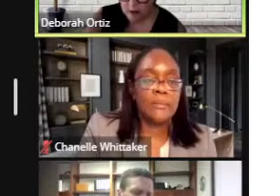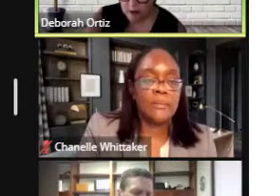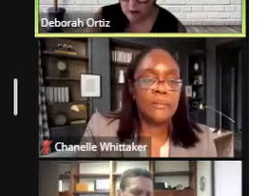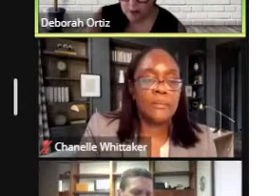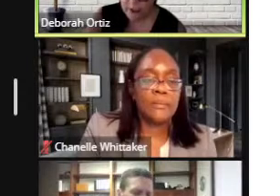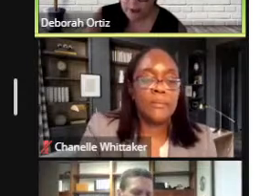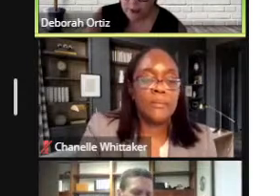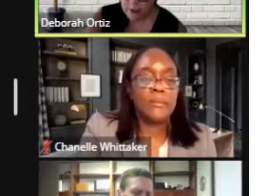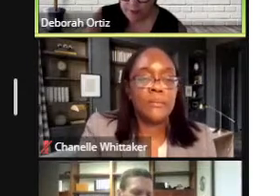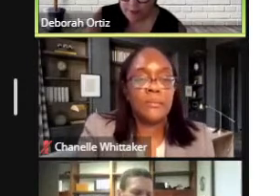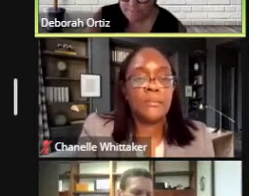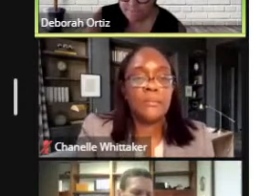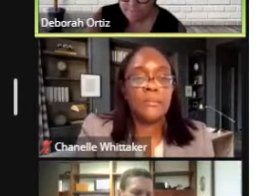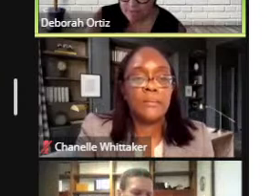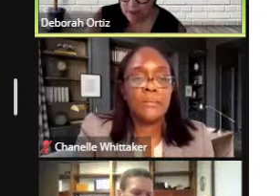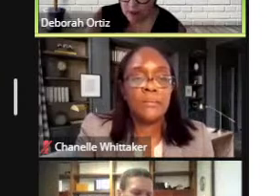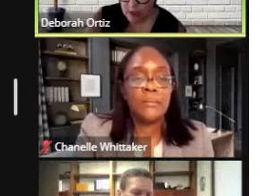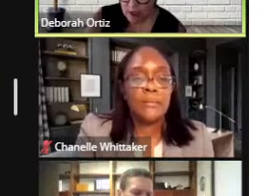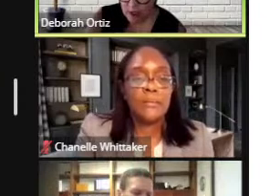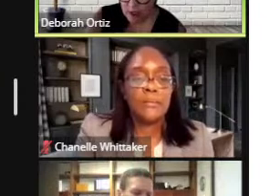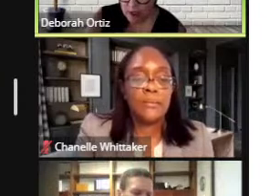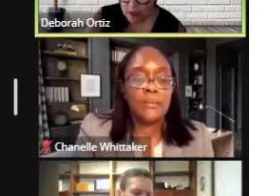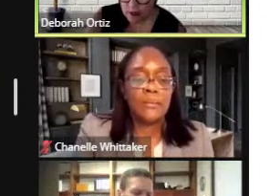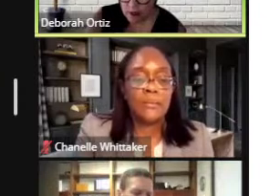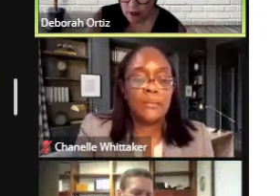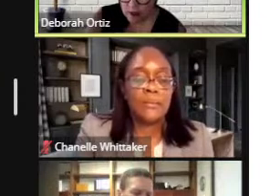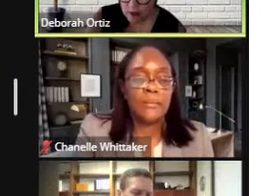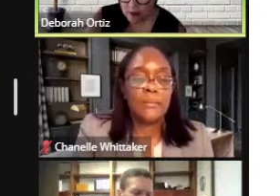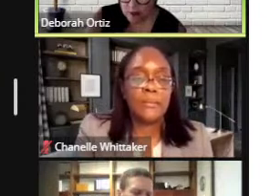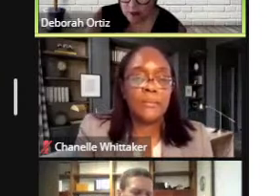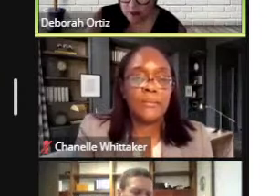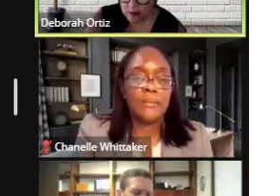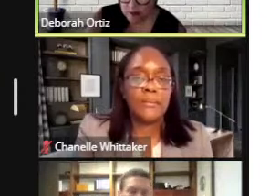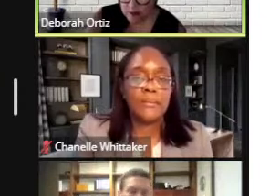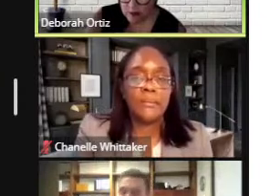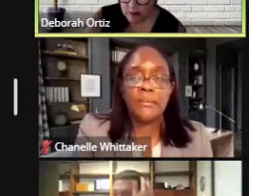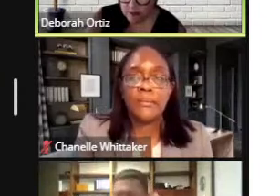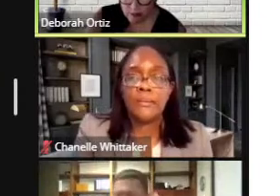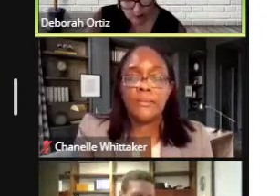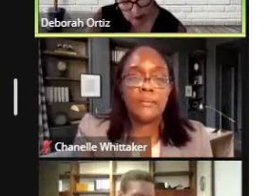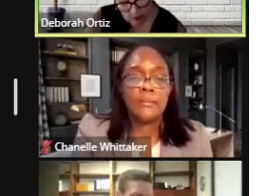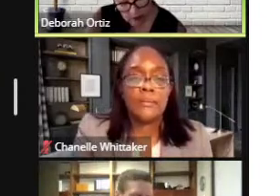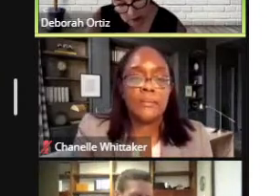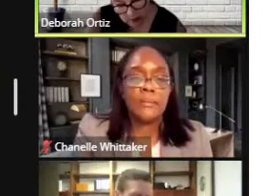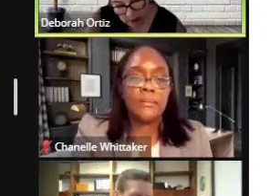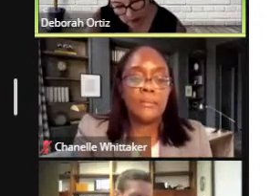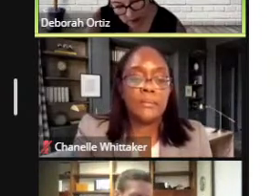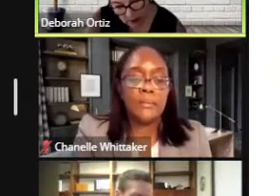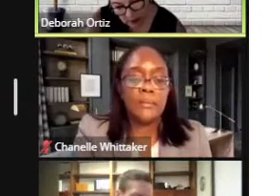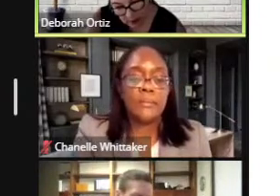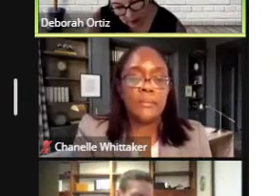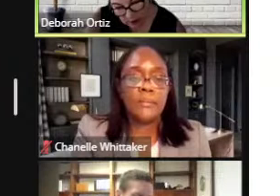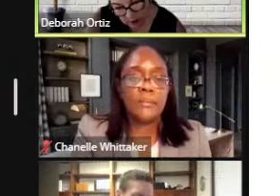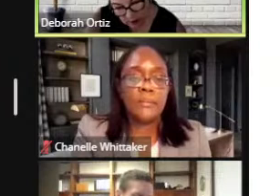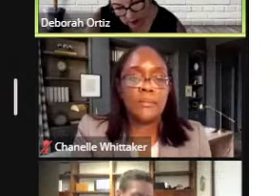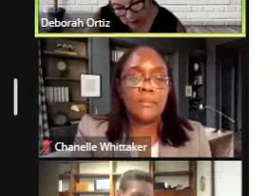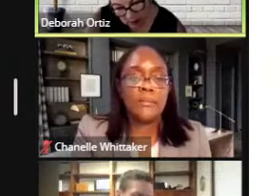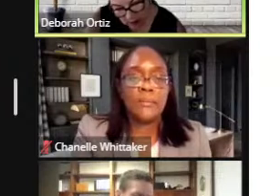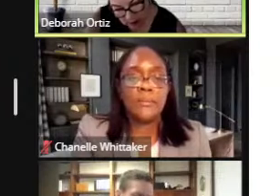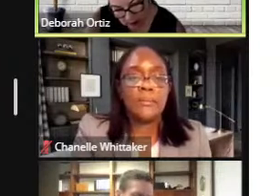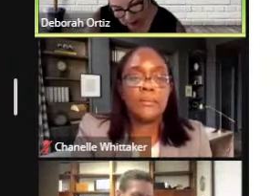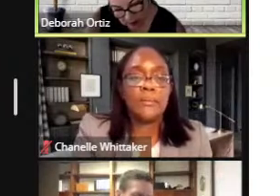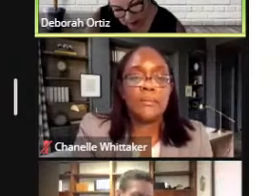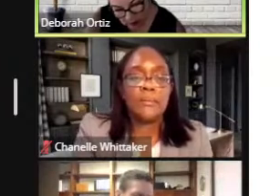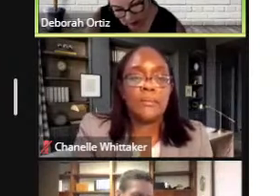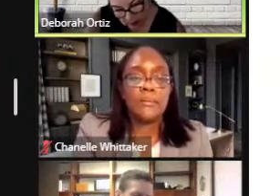you go. I can hear you. I do want to keep this quick. I'm a member of the public. I do strongly oppose this, and I do feel that